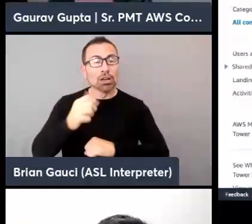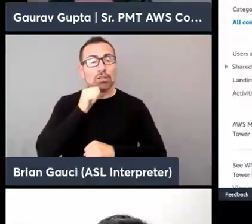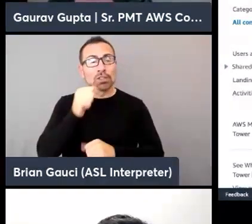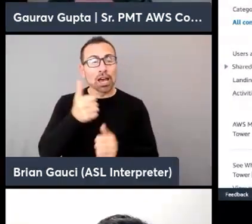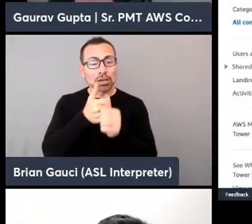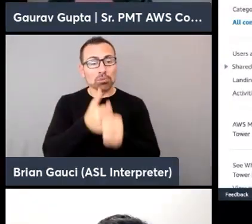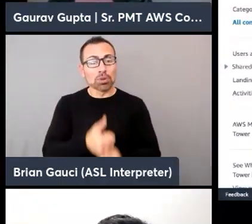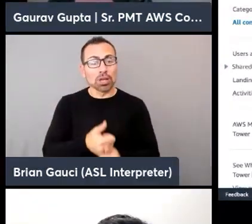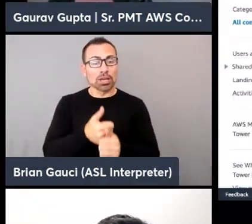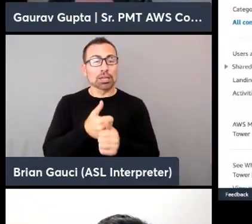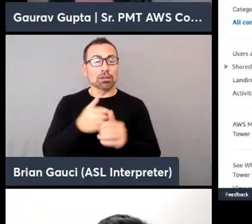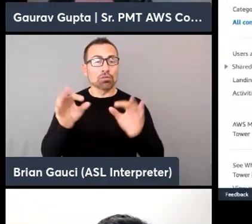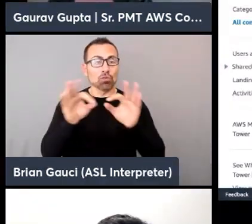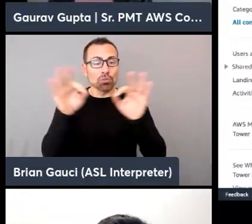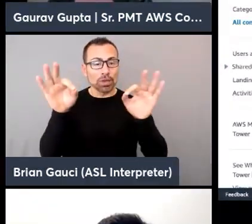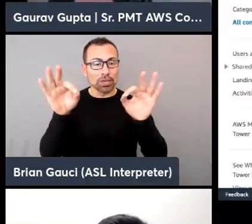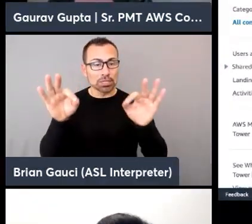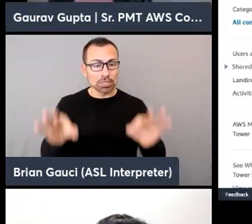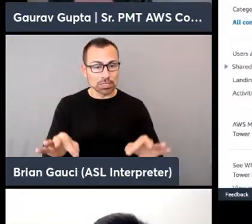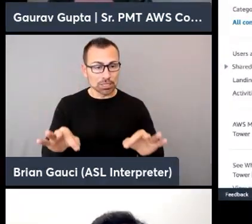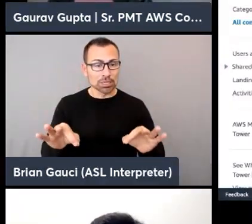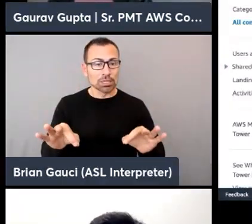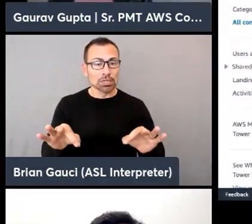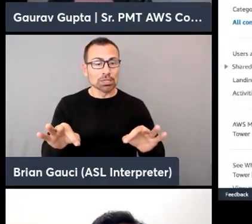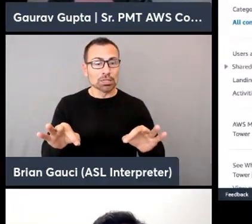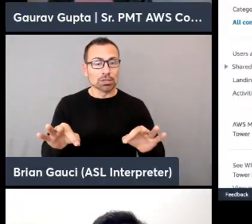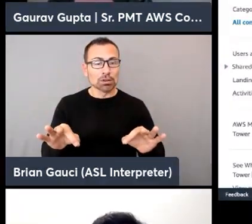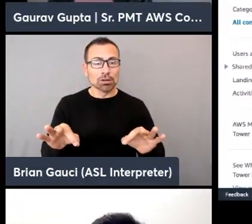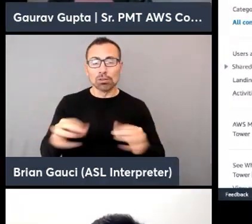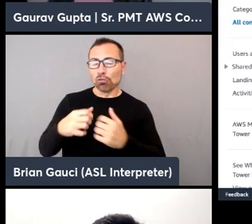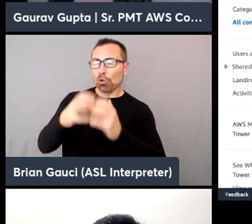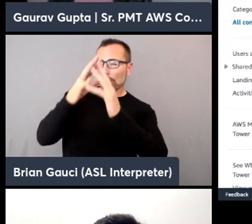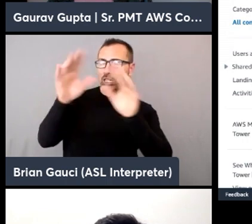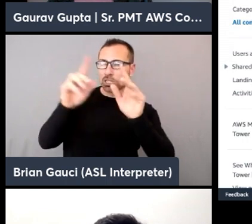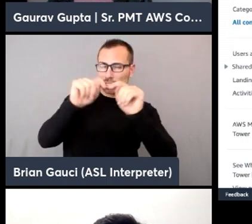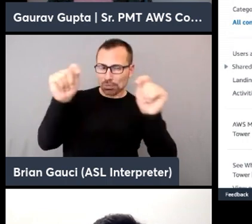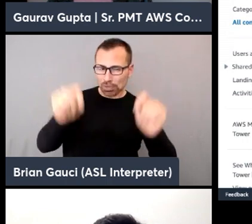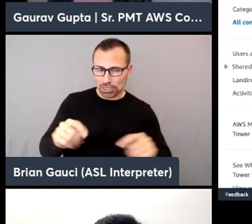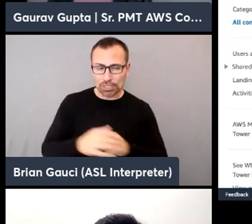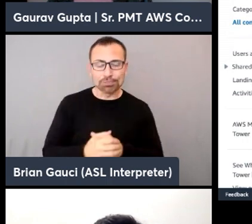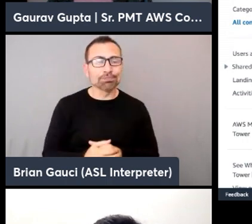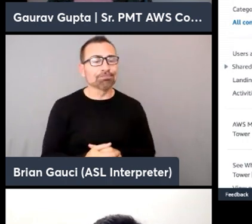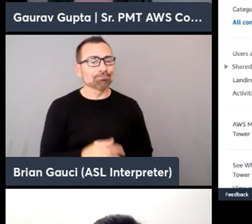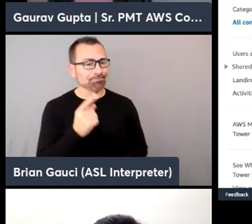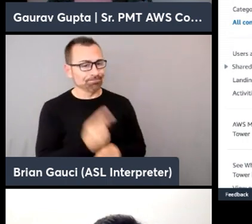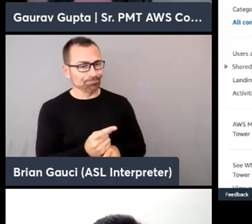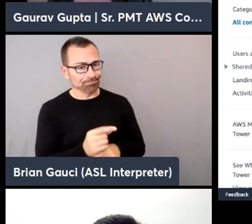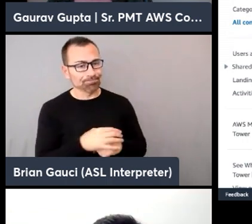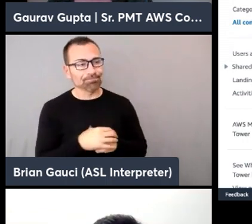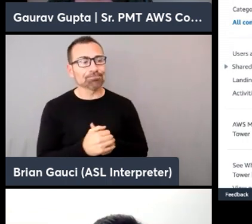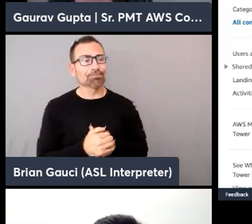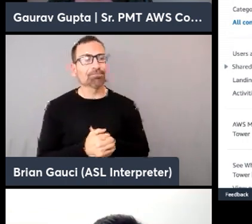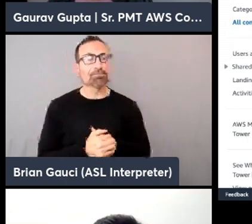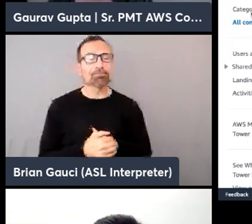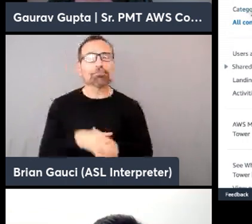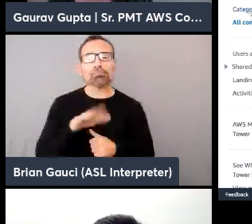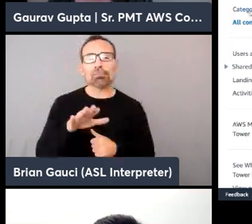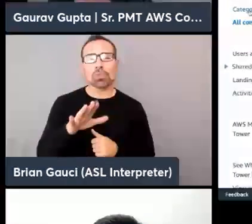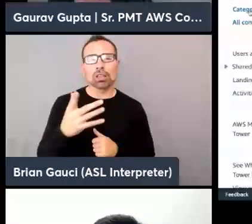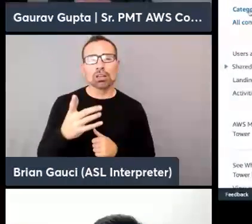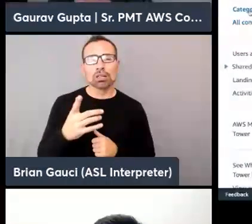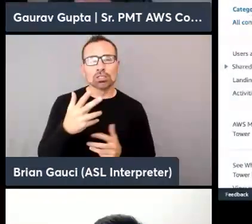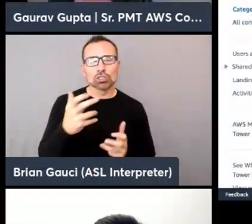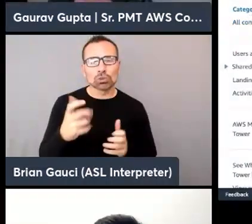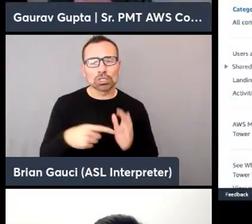CloudFormation templates. Mm-hmm. Right. Yep. Just to quickly go back to the